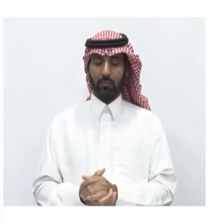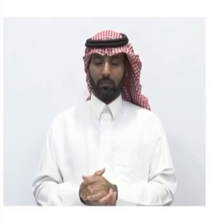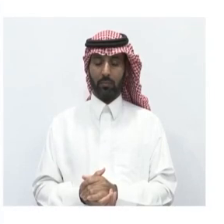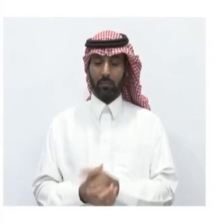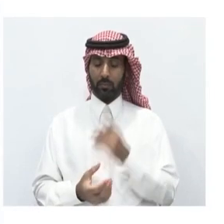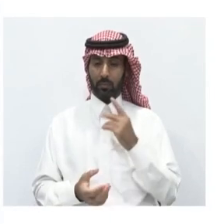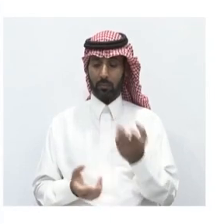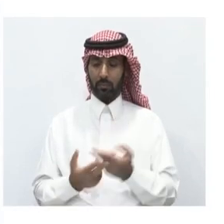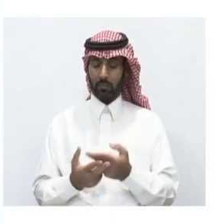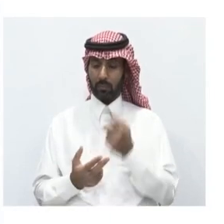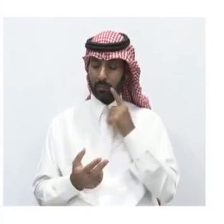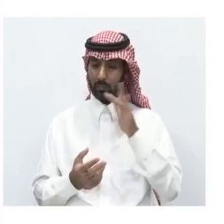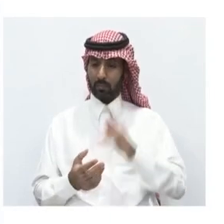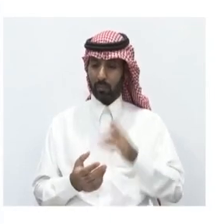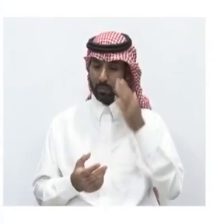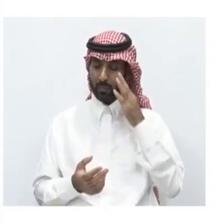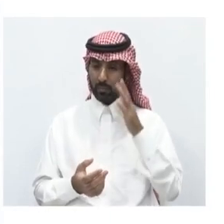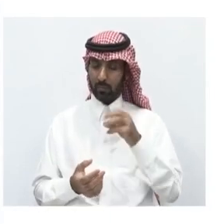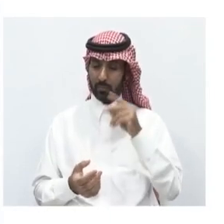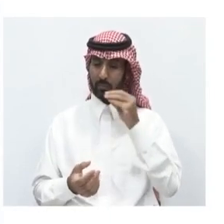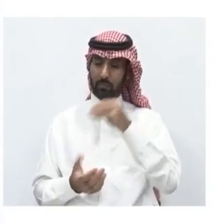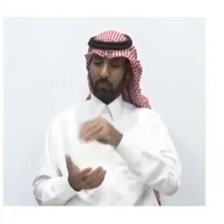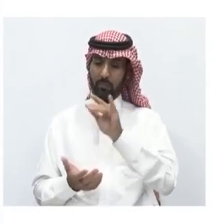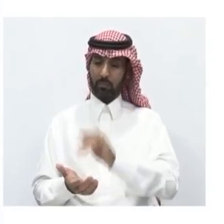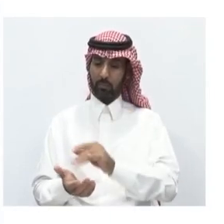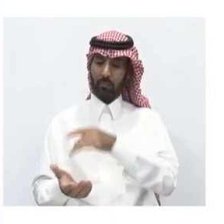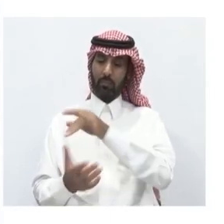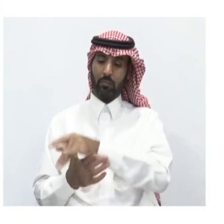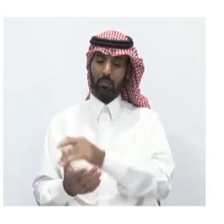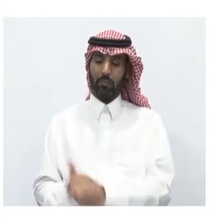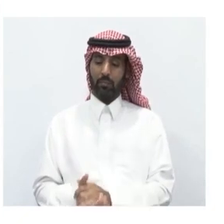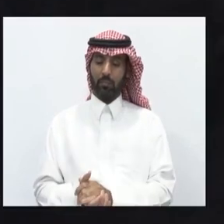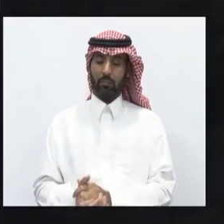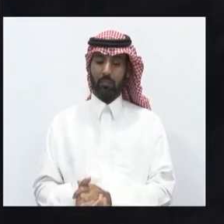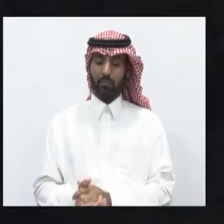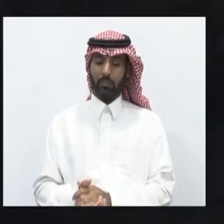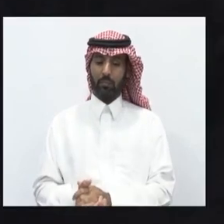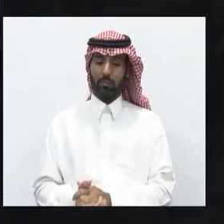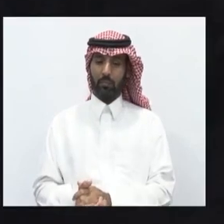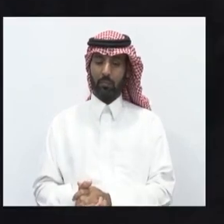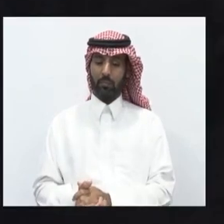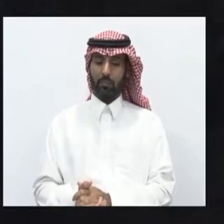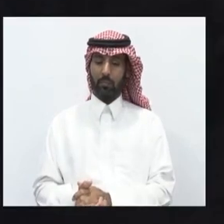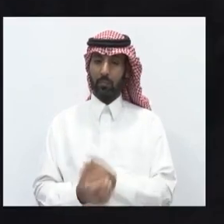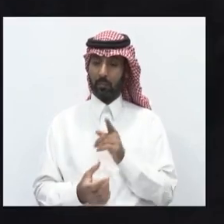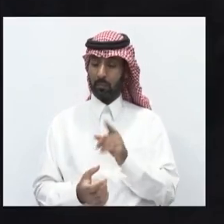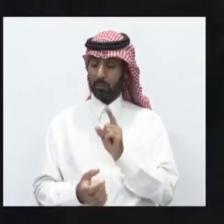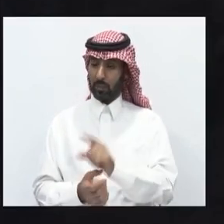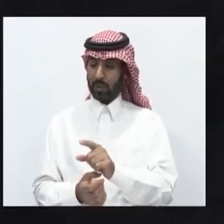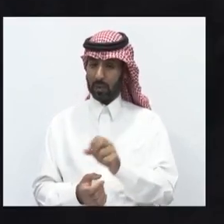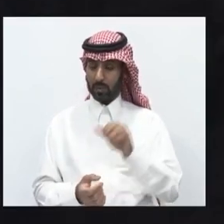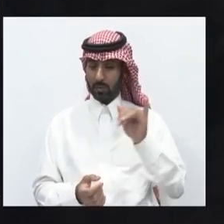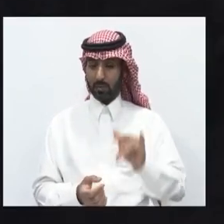he will get the seat he wanted, because actually the seat he wanted was actually his